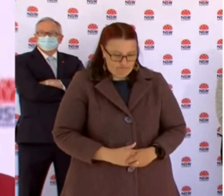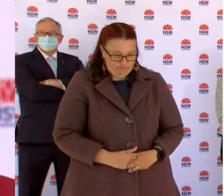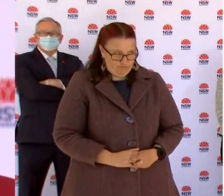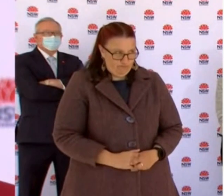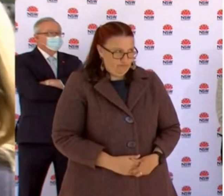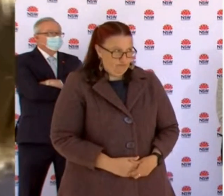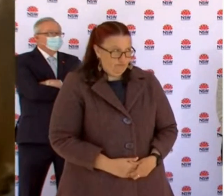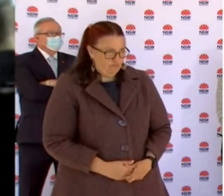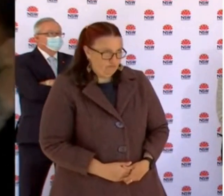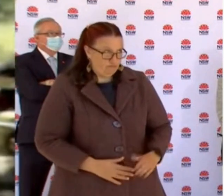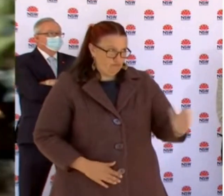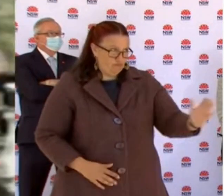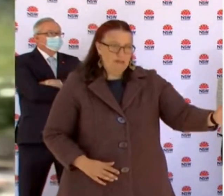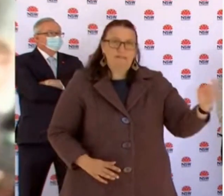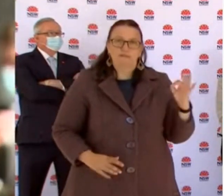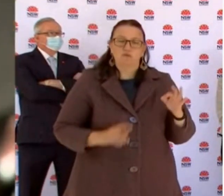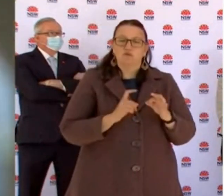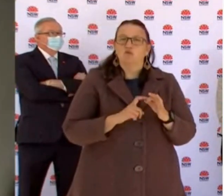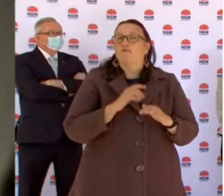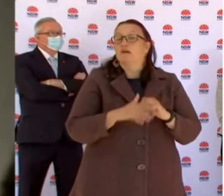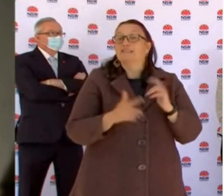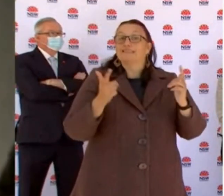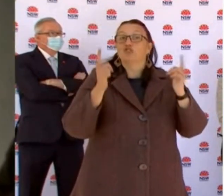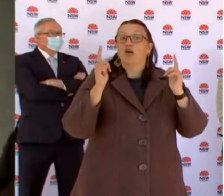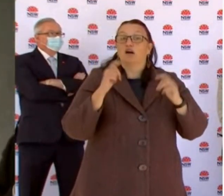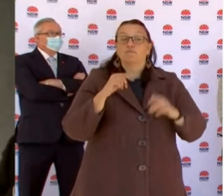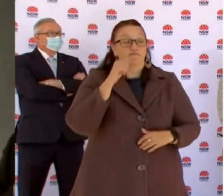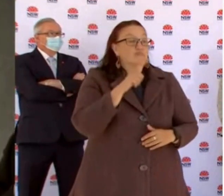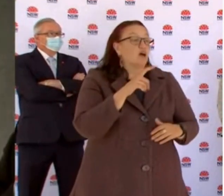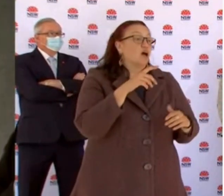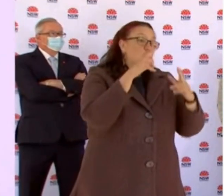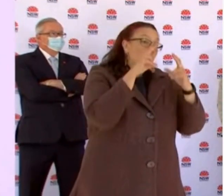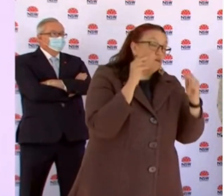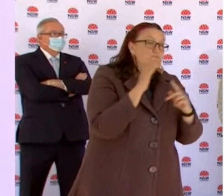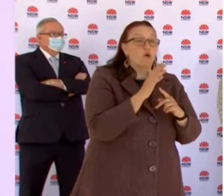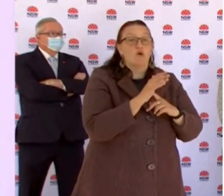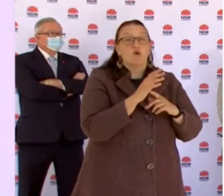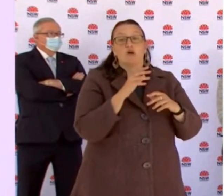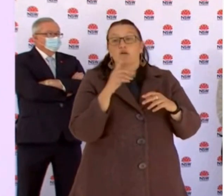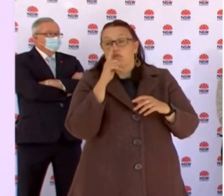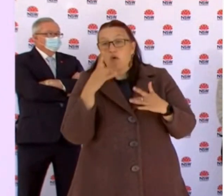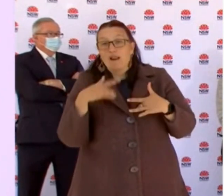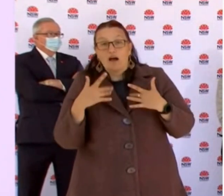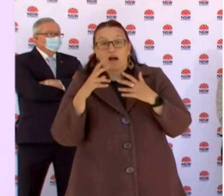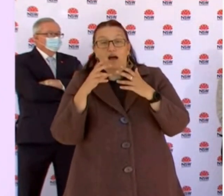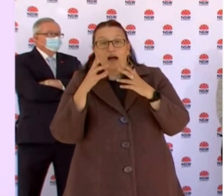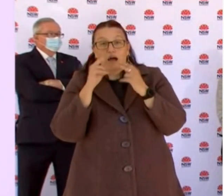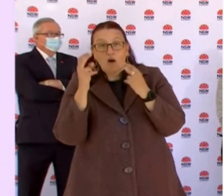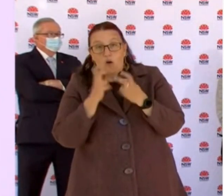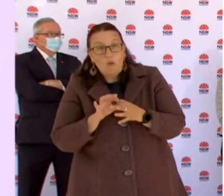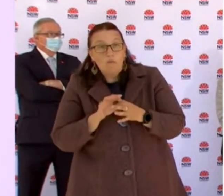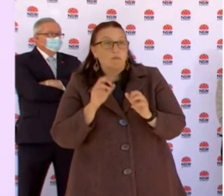Do you think it's time to put teachers on the priority list for vaccines to make schools safer workplaces? Oh, look, a number of teachers, I